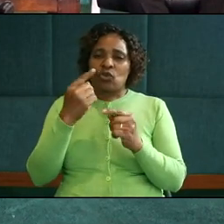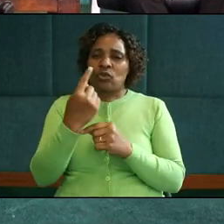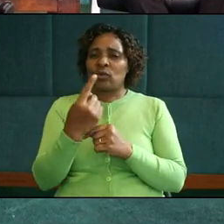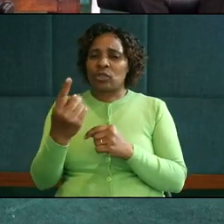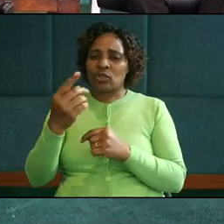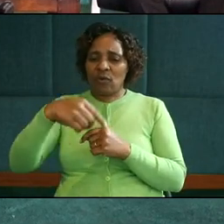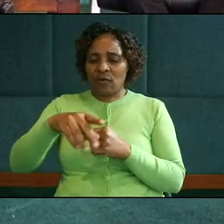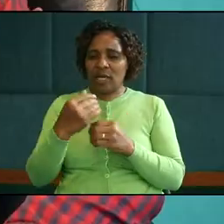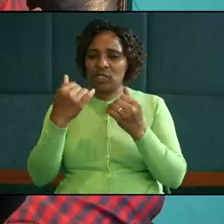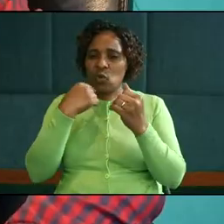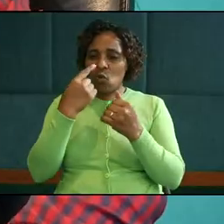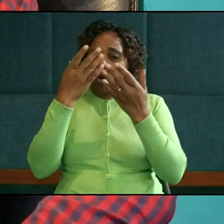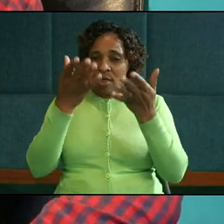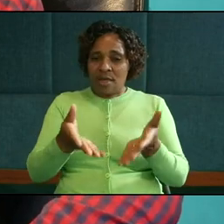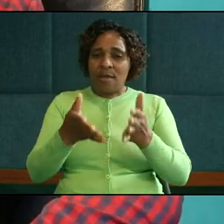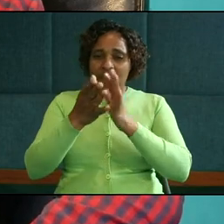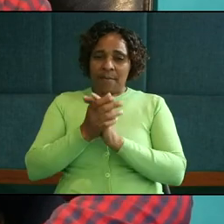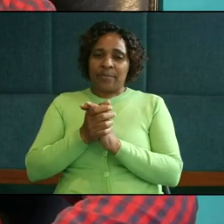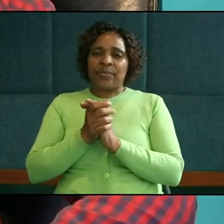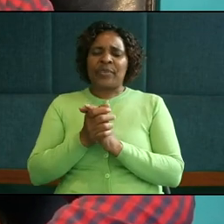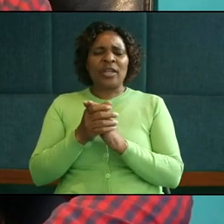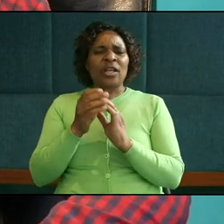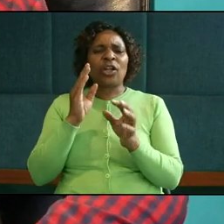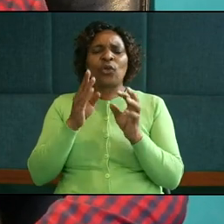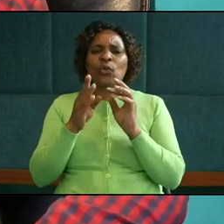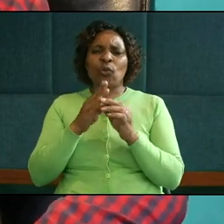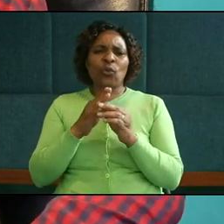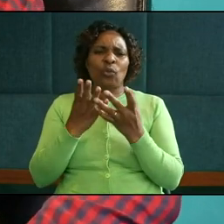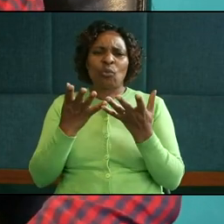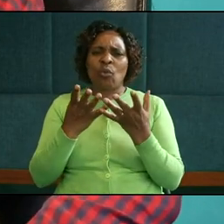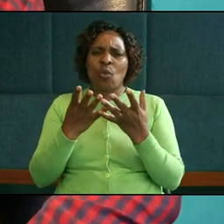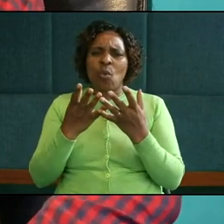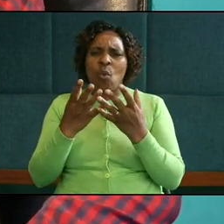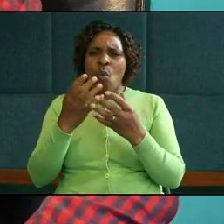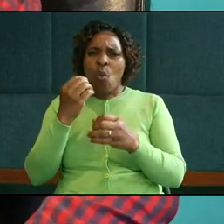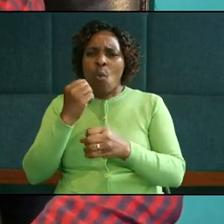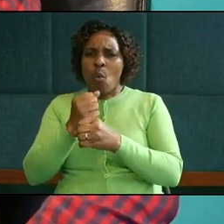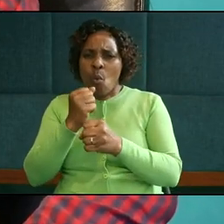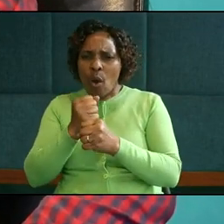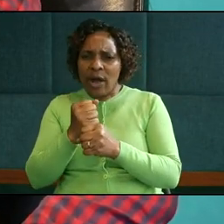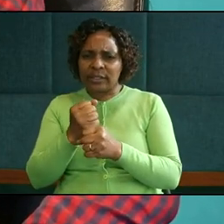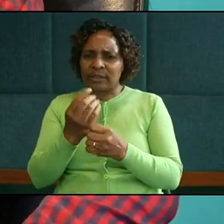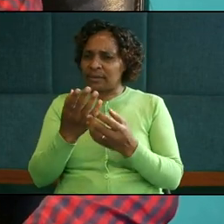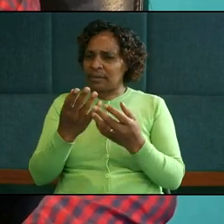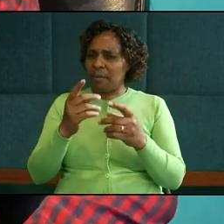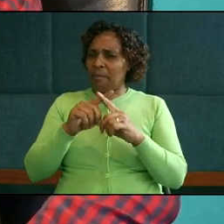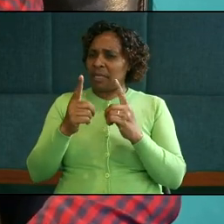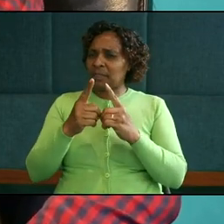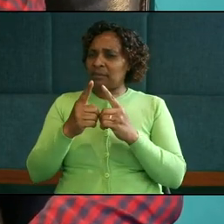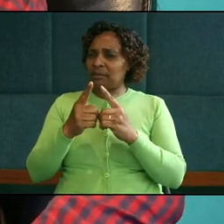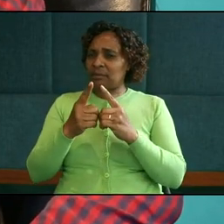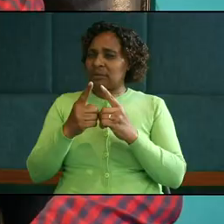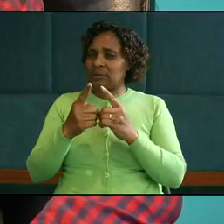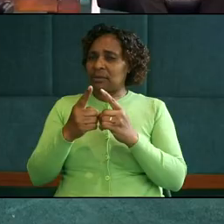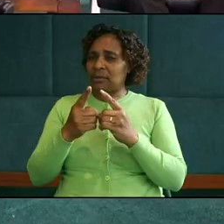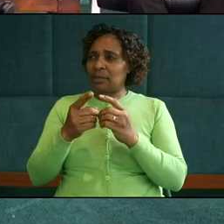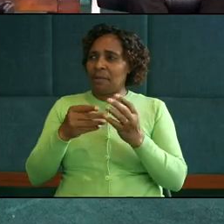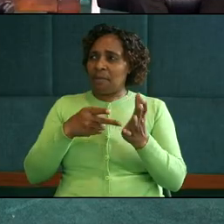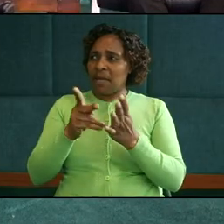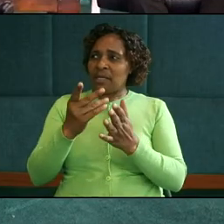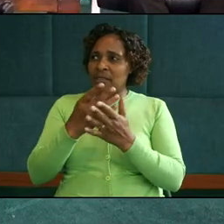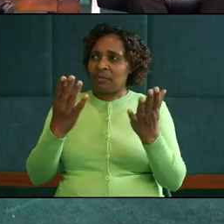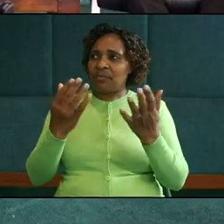who is here. Mm-hmm. Have you ever been mocked for not having a certain thing? And we'll start with